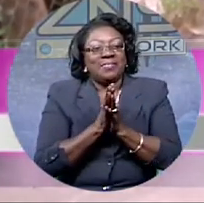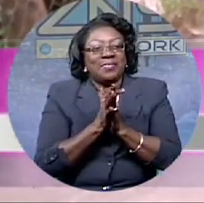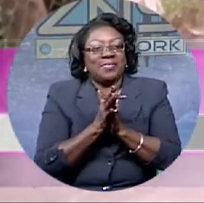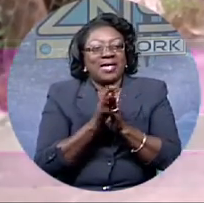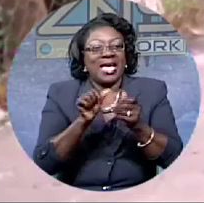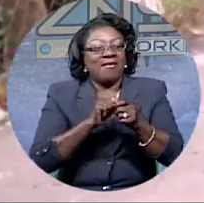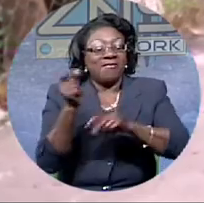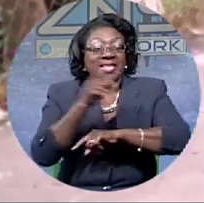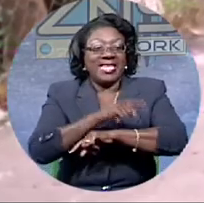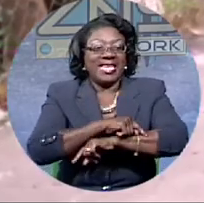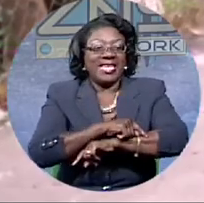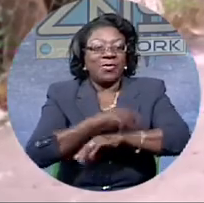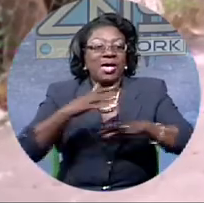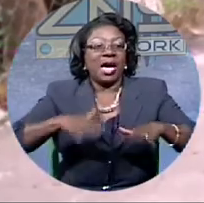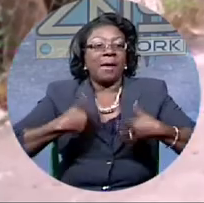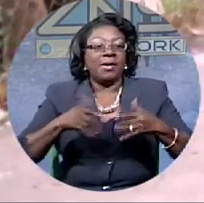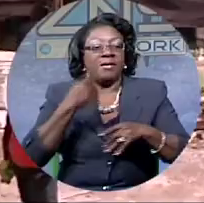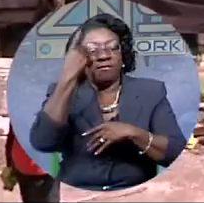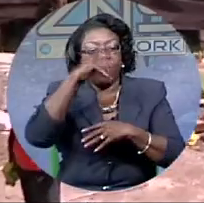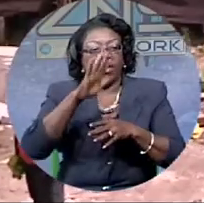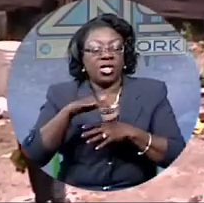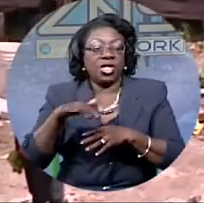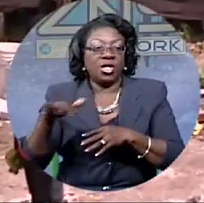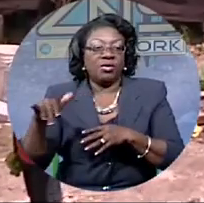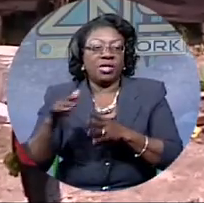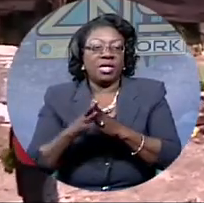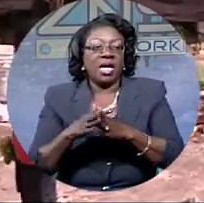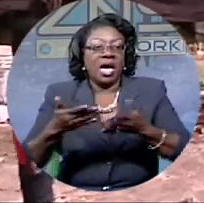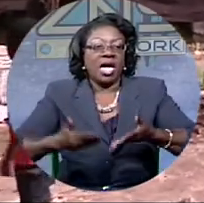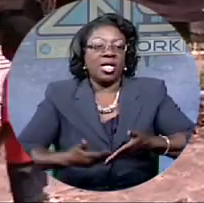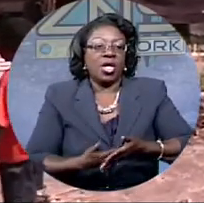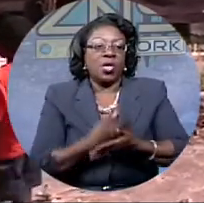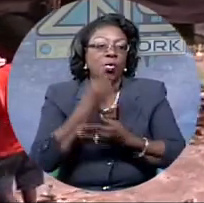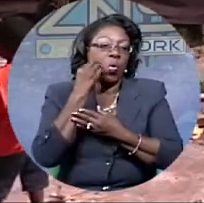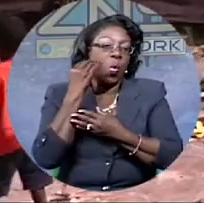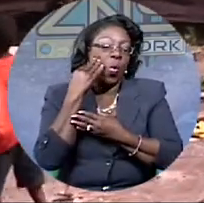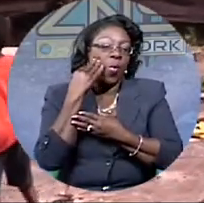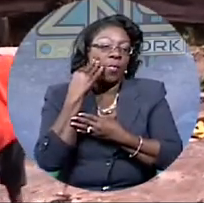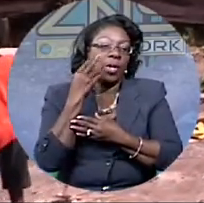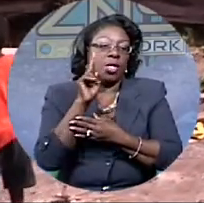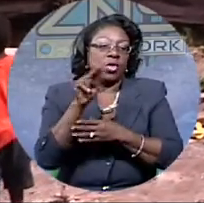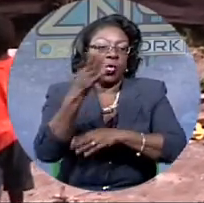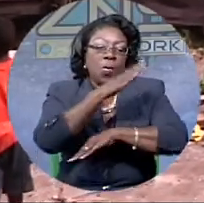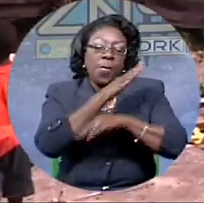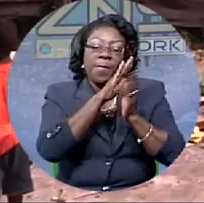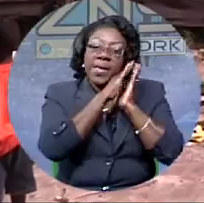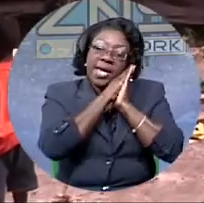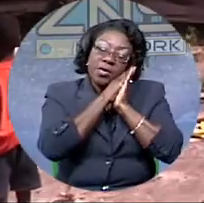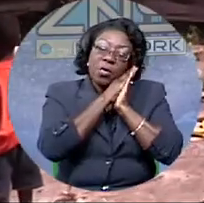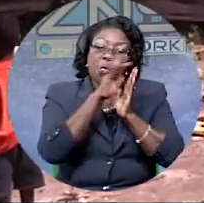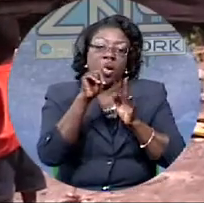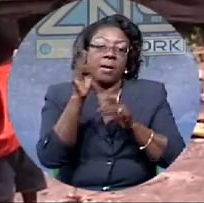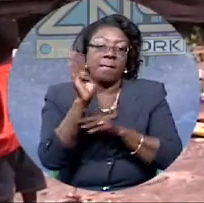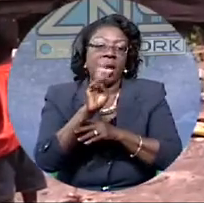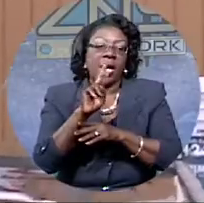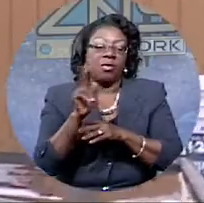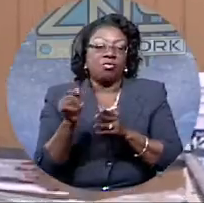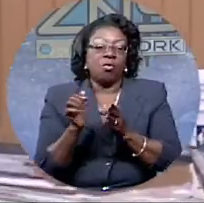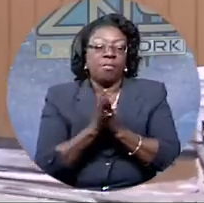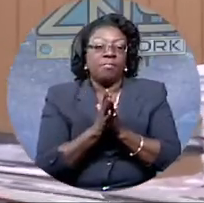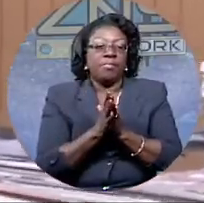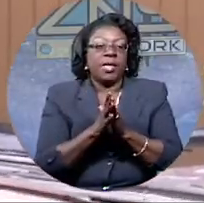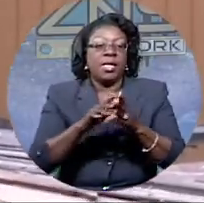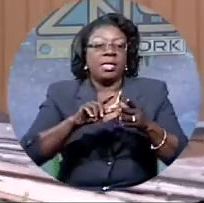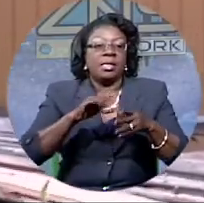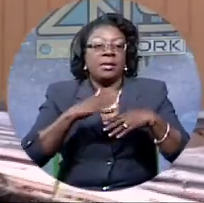So be more happy for the children and her. And the new two-bedroom, one-bathroom residence is located directly behind their old home. Construction